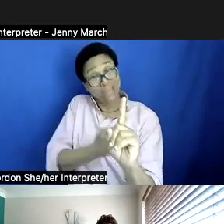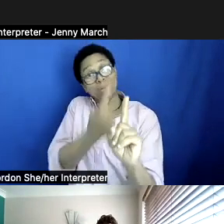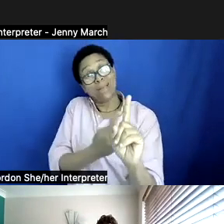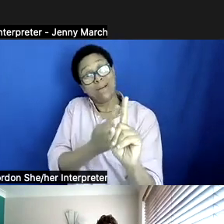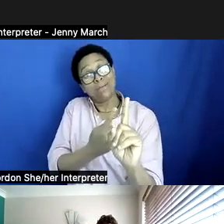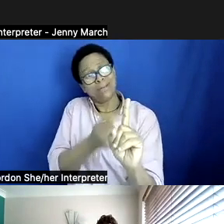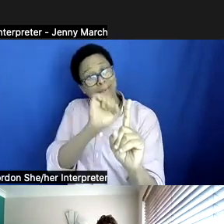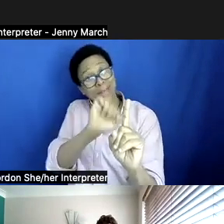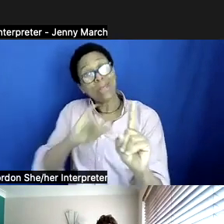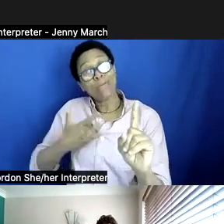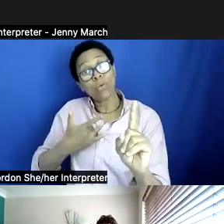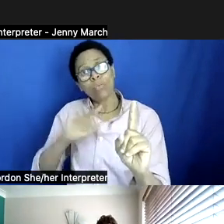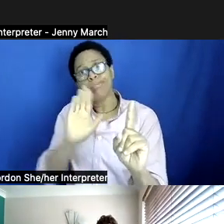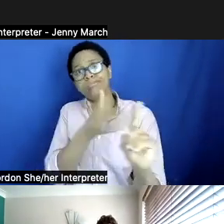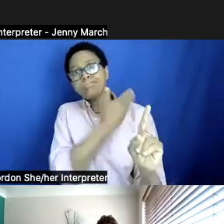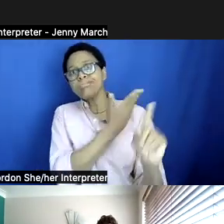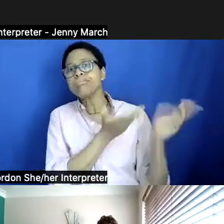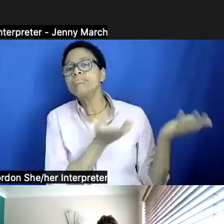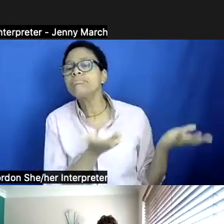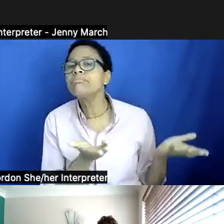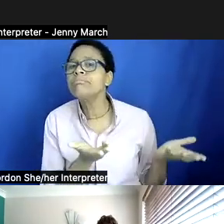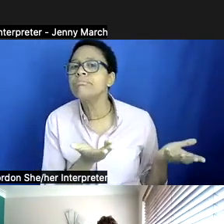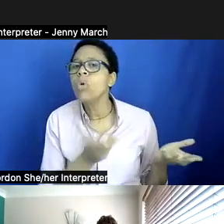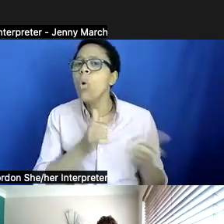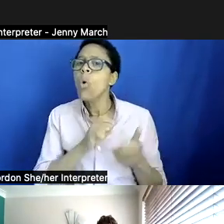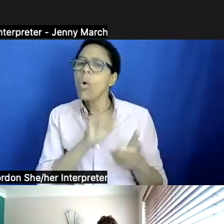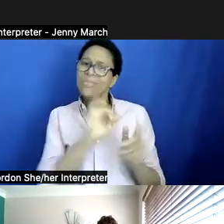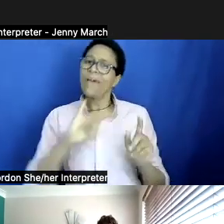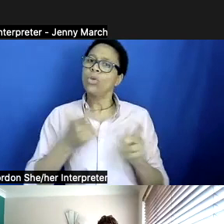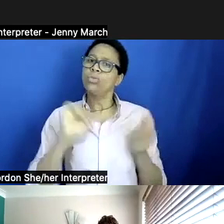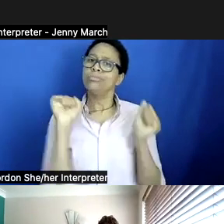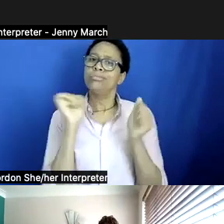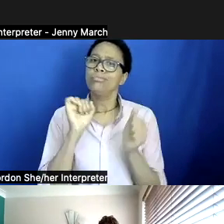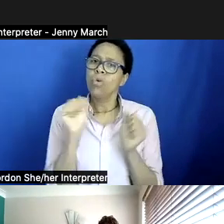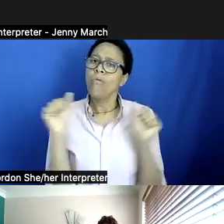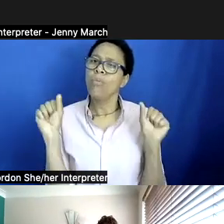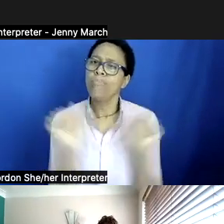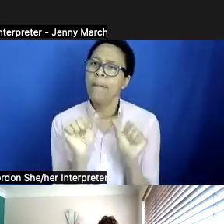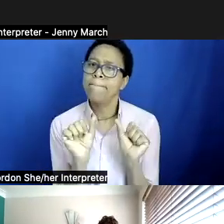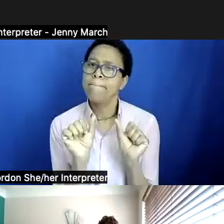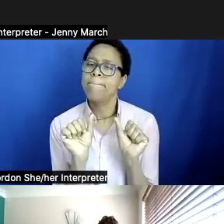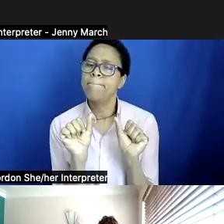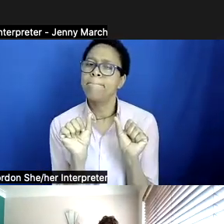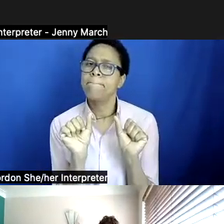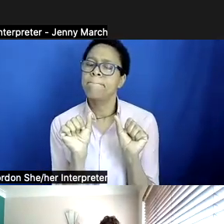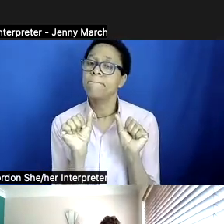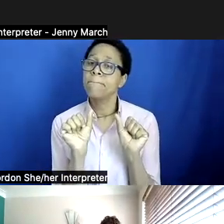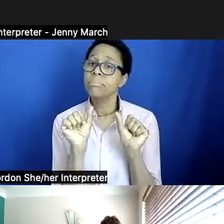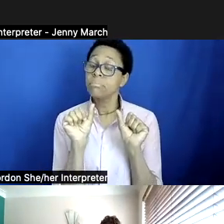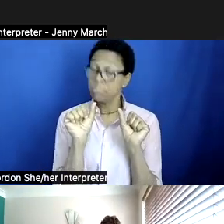restricted to certain locations. But also the fact that as a mentally ill